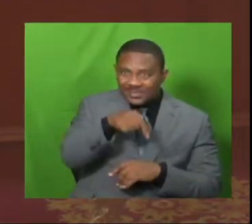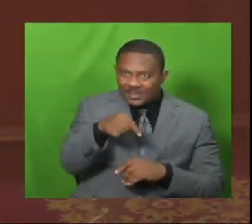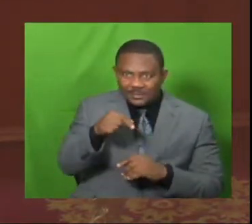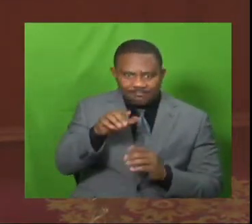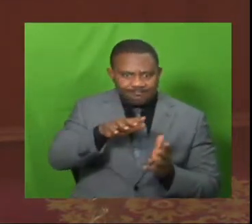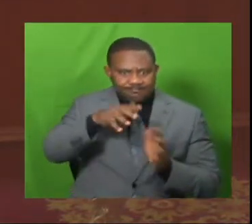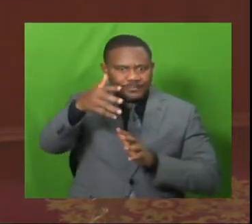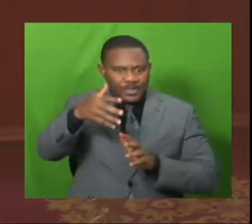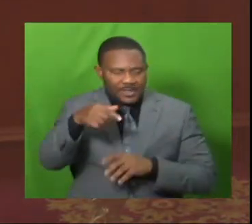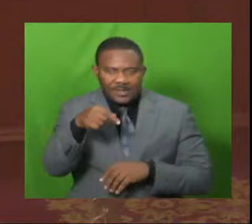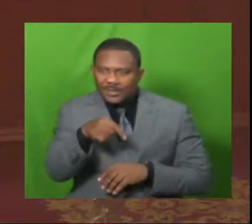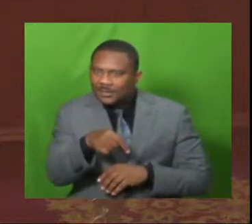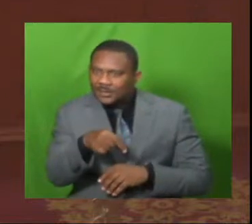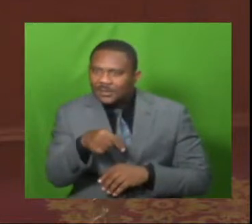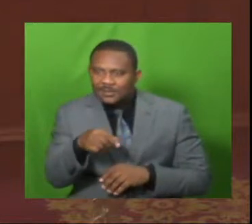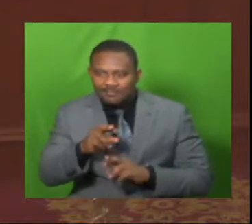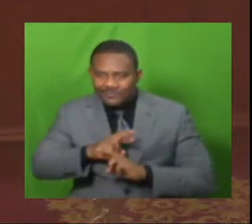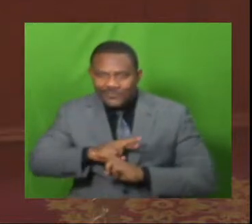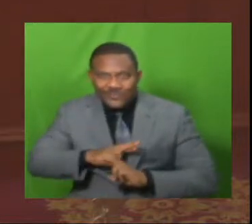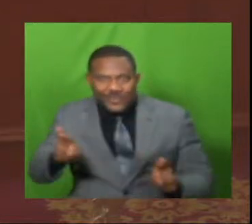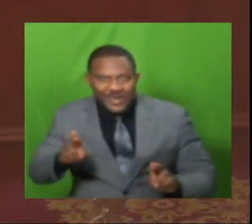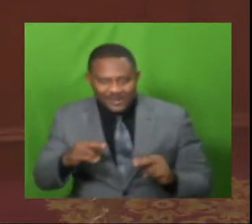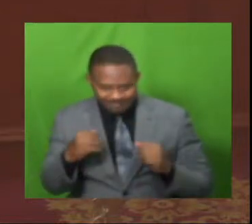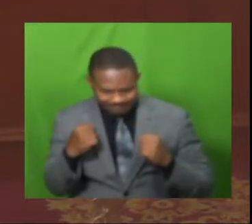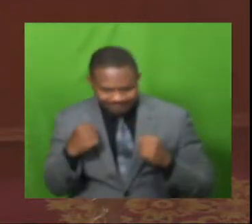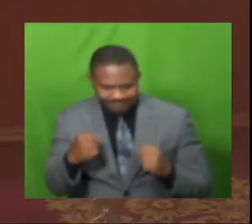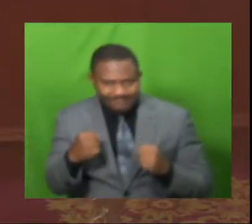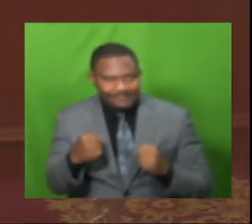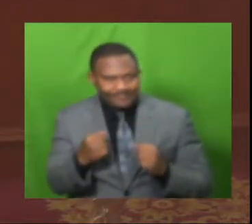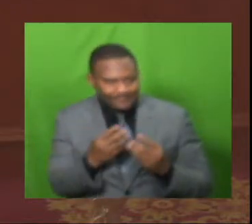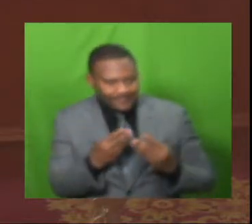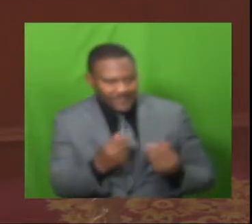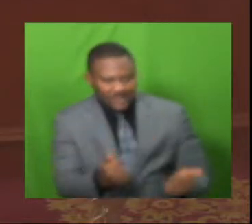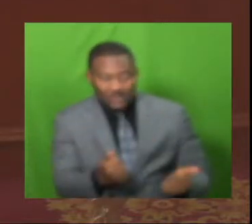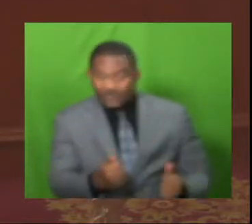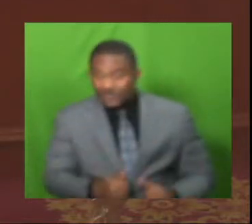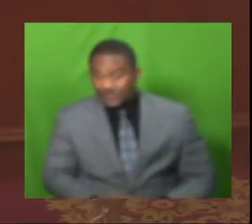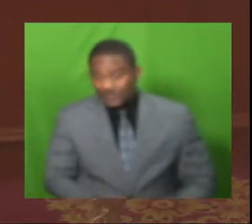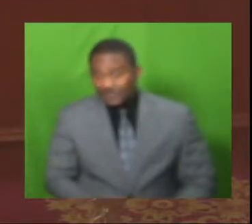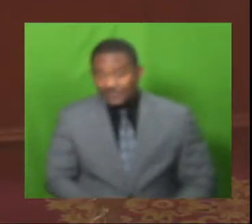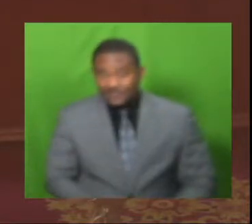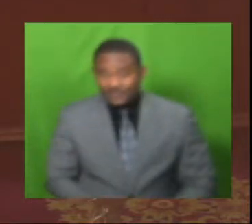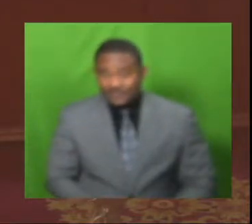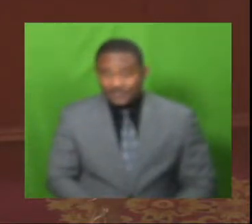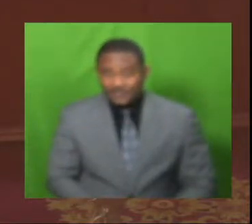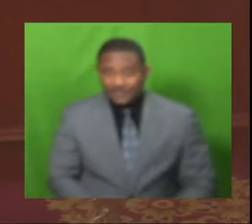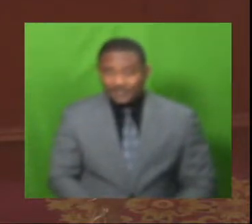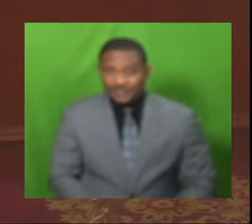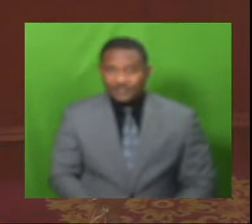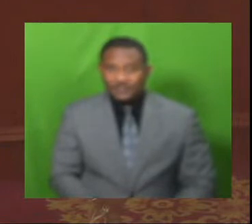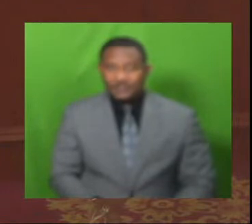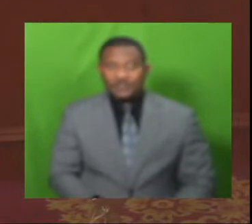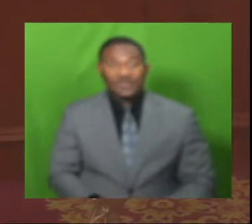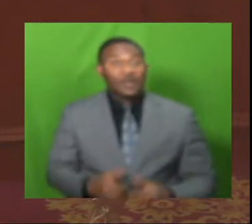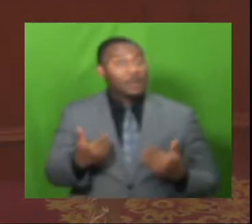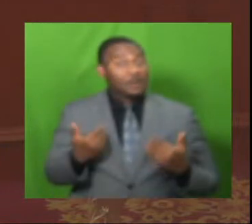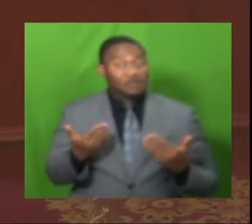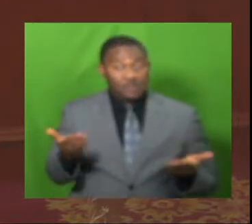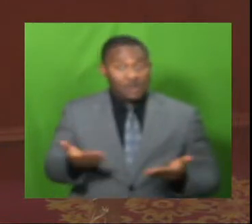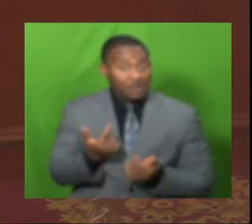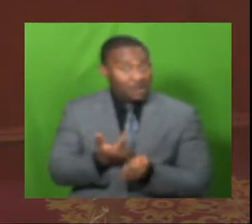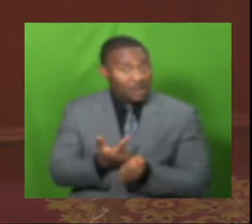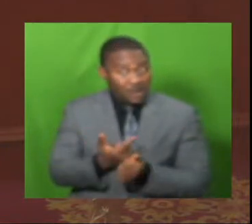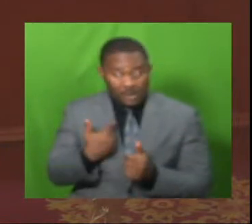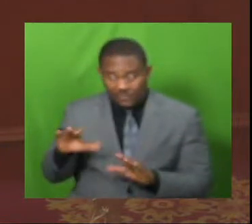disaster, you are ready and prepared with resilience to deal with them. Mr. Speaker, we had a group of people who manage this economy